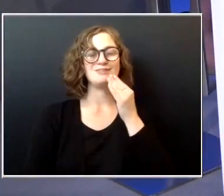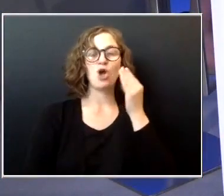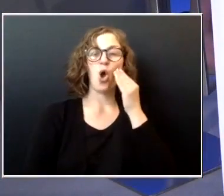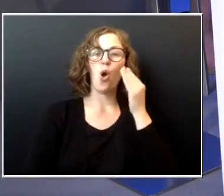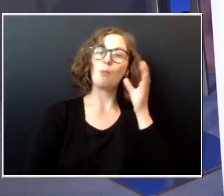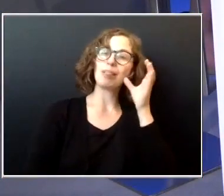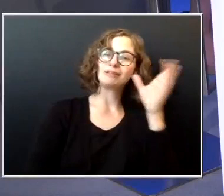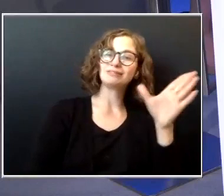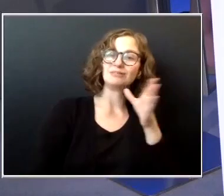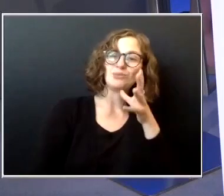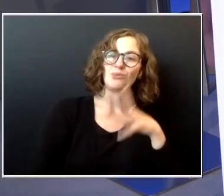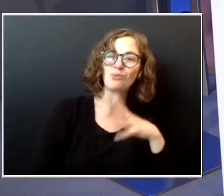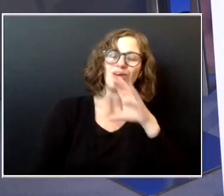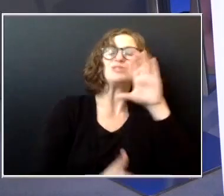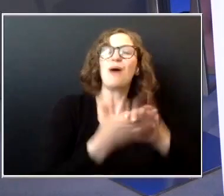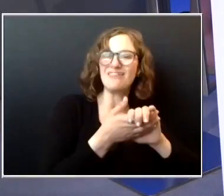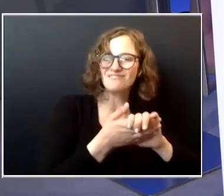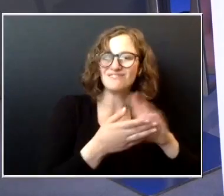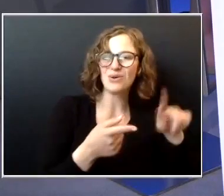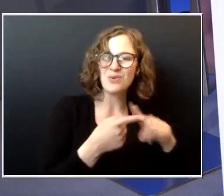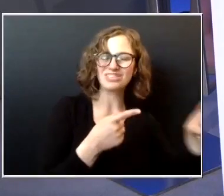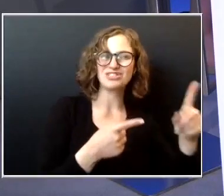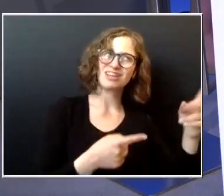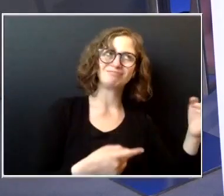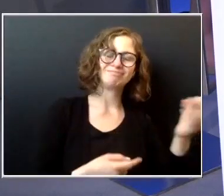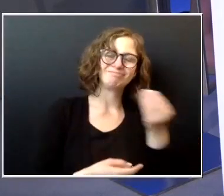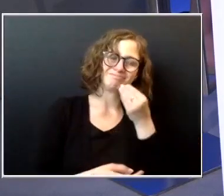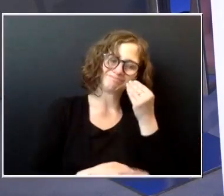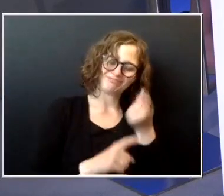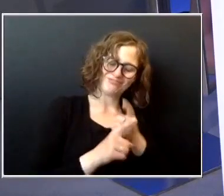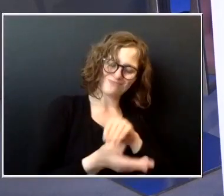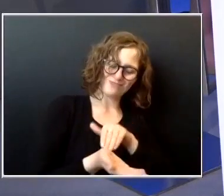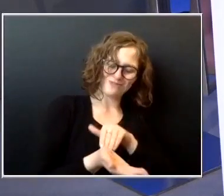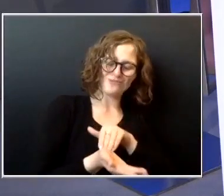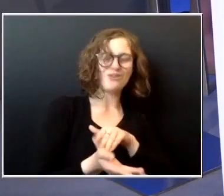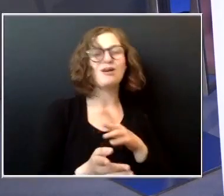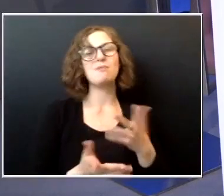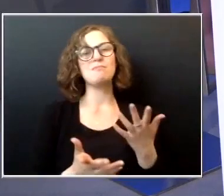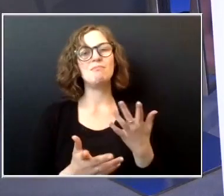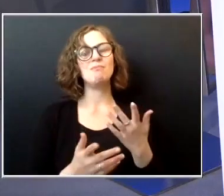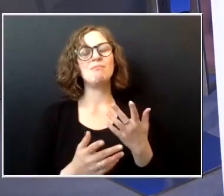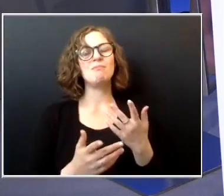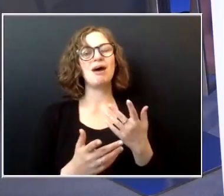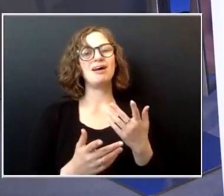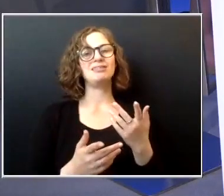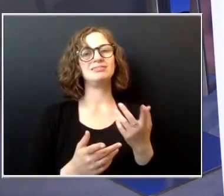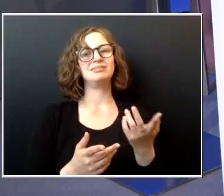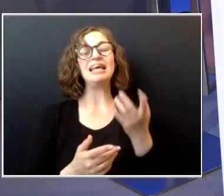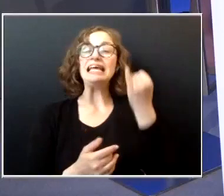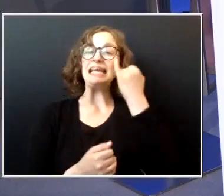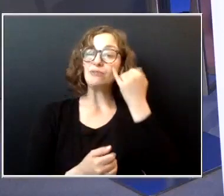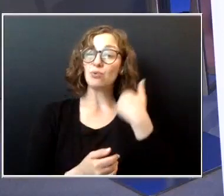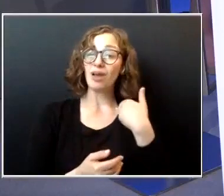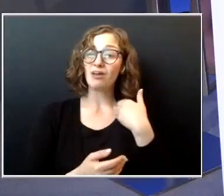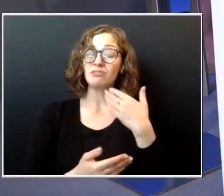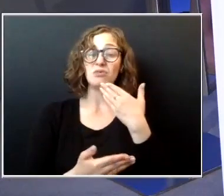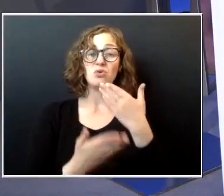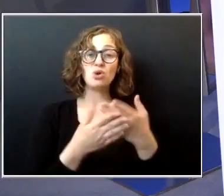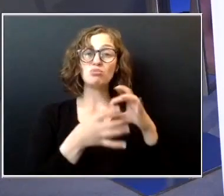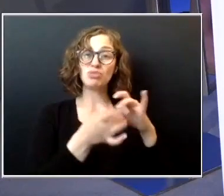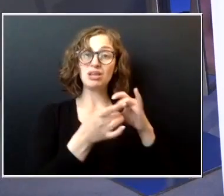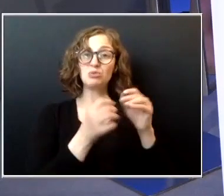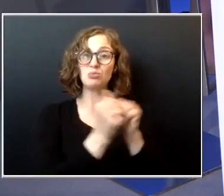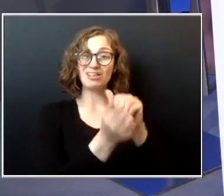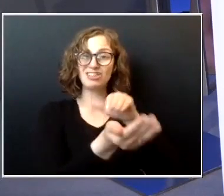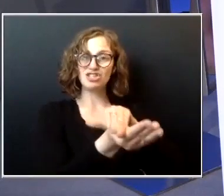which I like to hear, but just the concerns about asking your doctor, who maybe you do have a pretty good relationship with, hey, I want a second